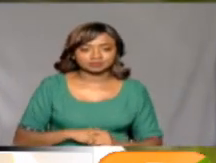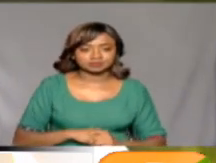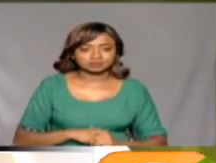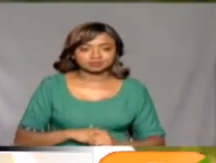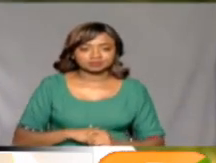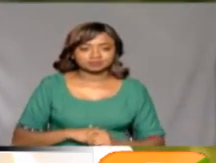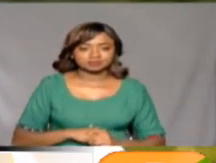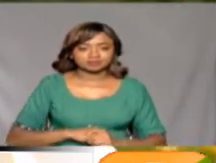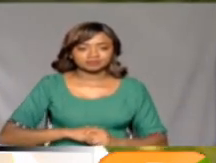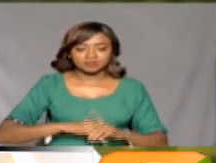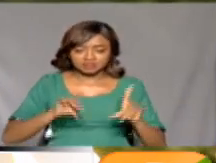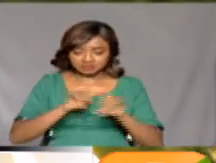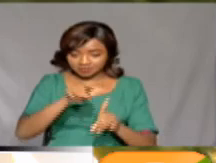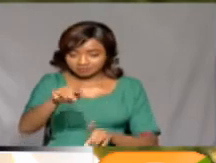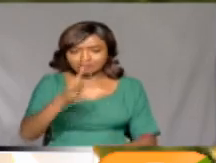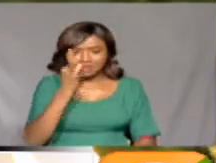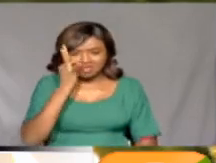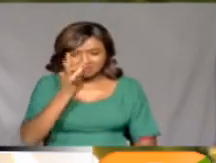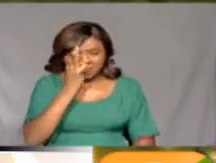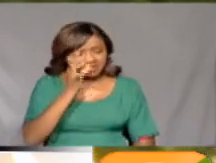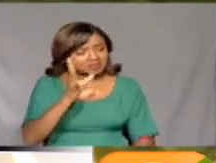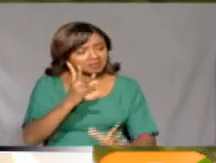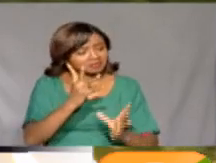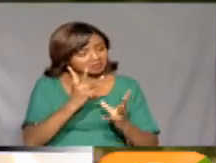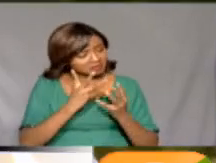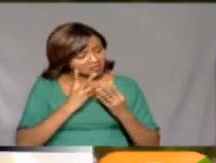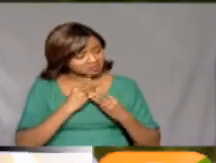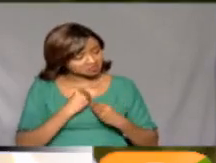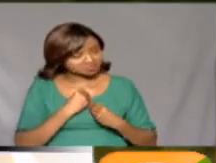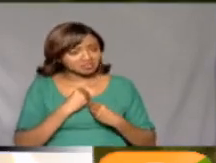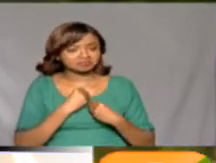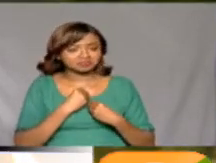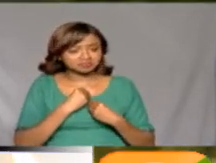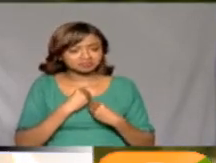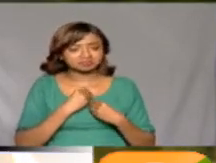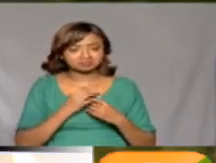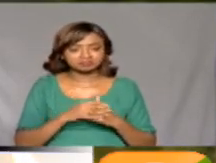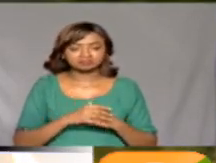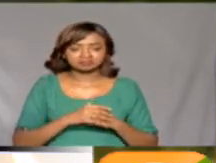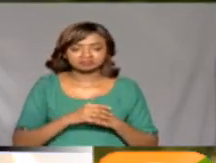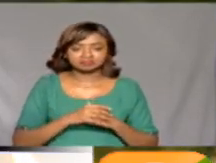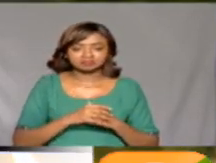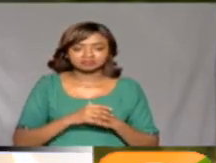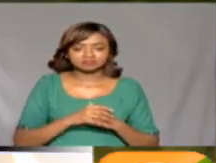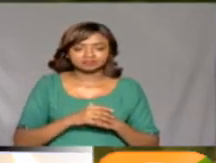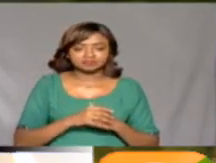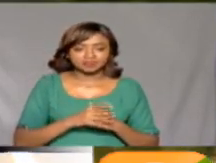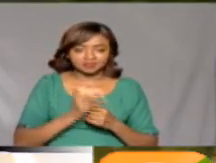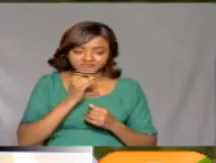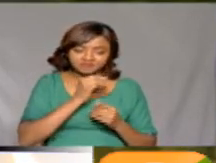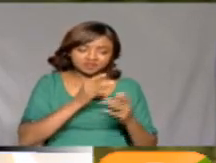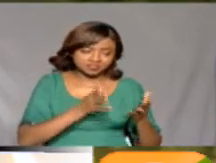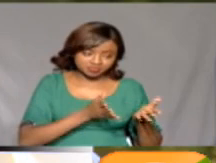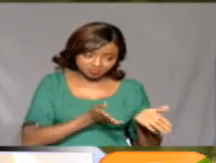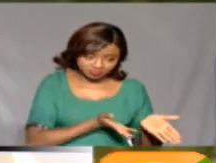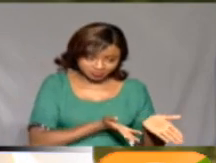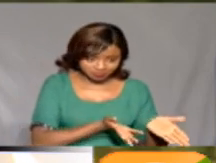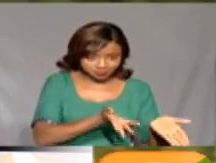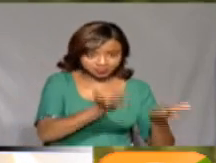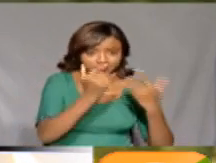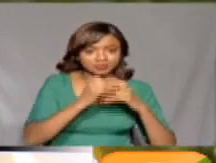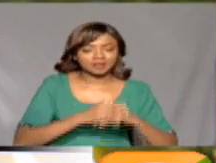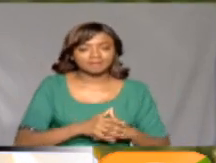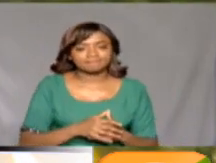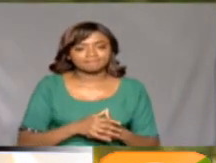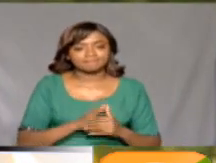Kibaki, I must admit, was gracious to him. He was escorted out of State House. Everybody knows what